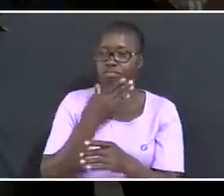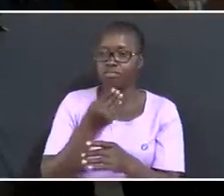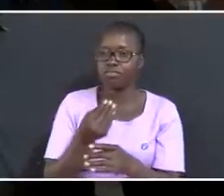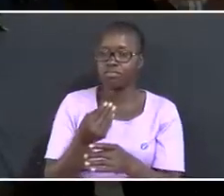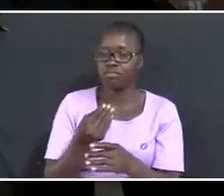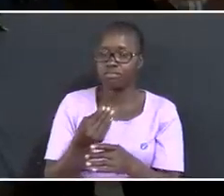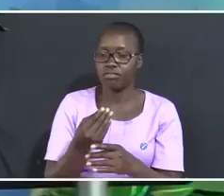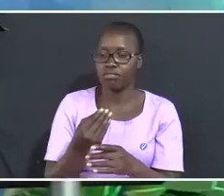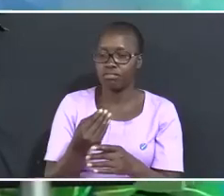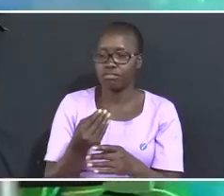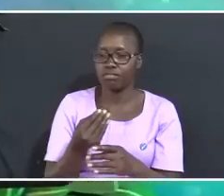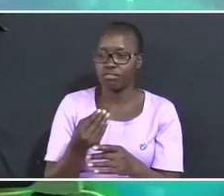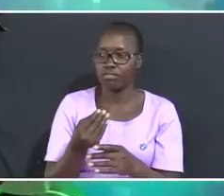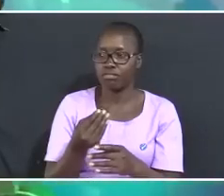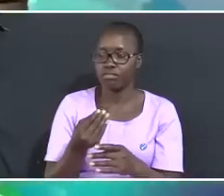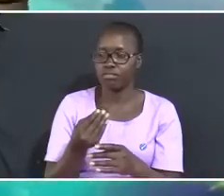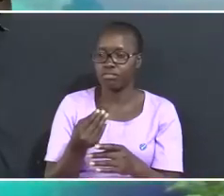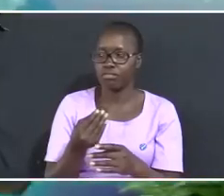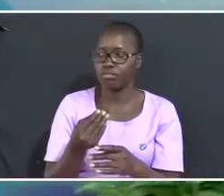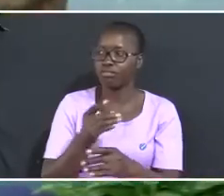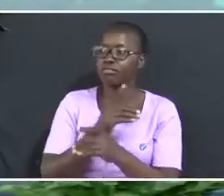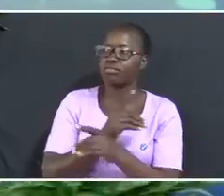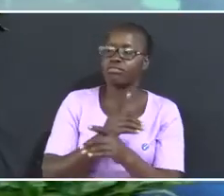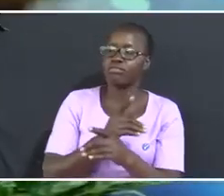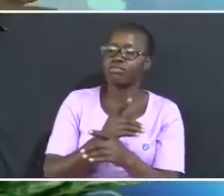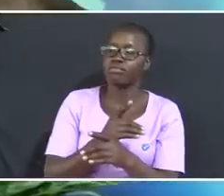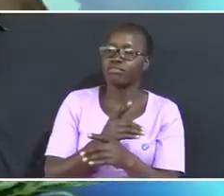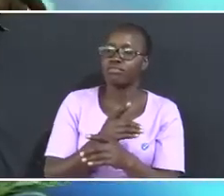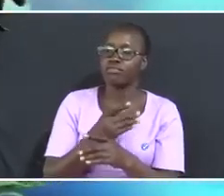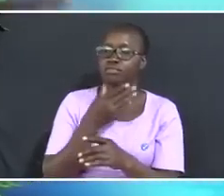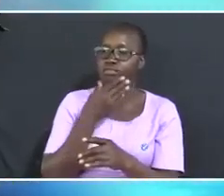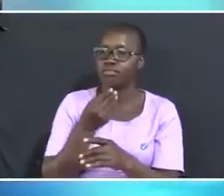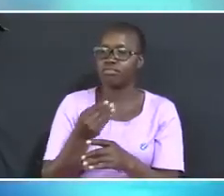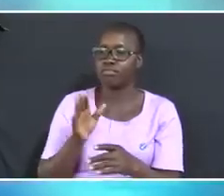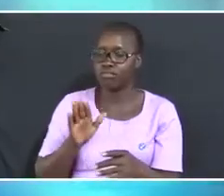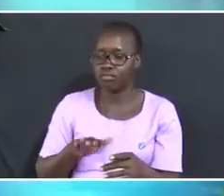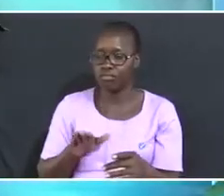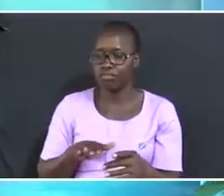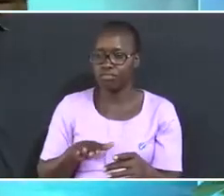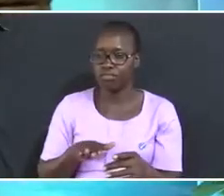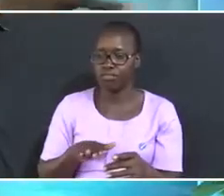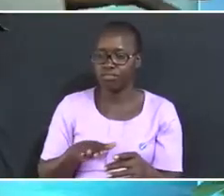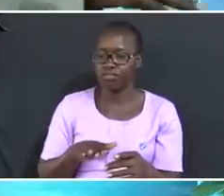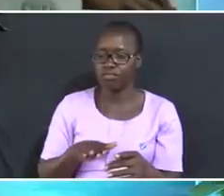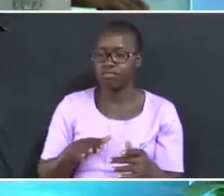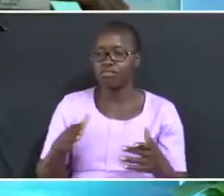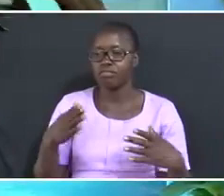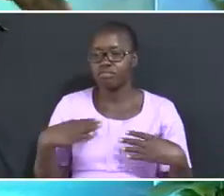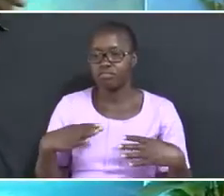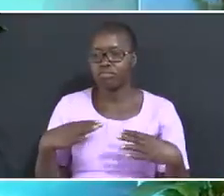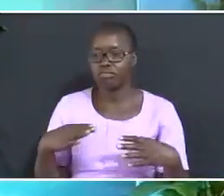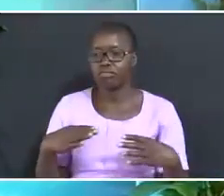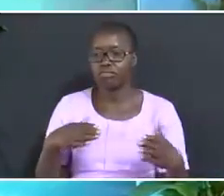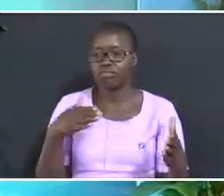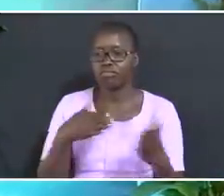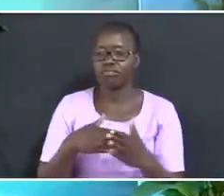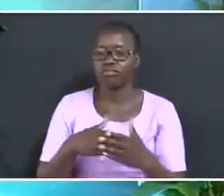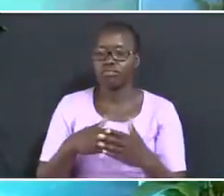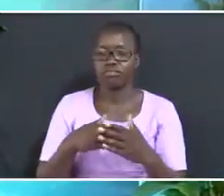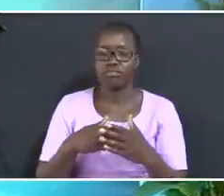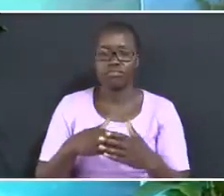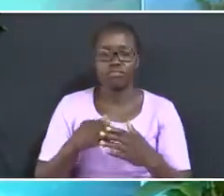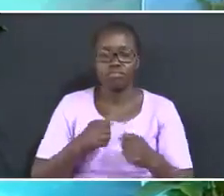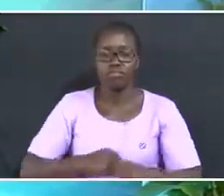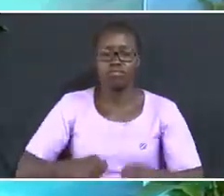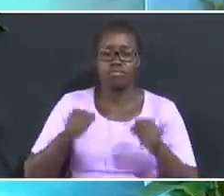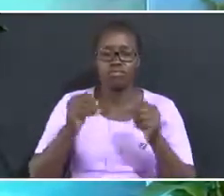know, here. Defend men and women and people against employers